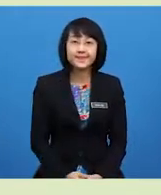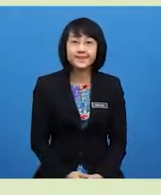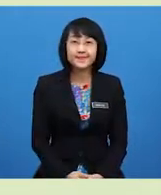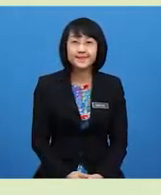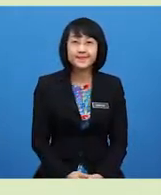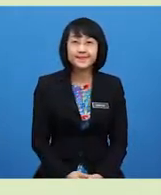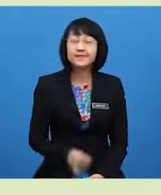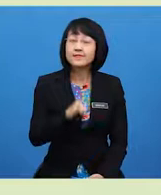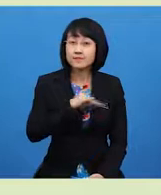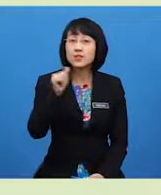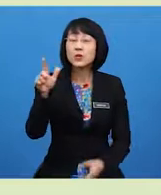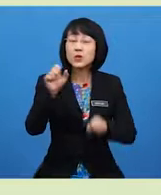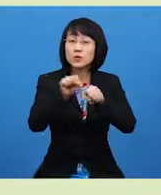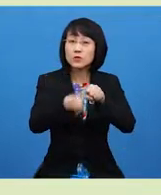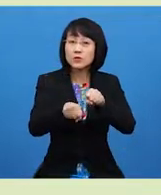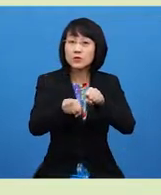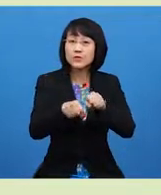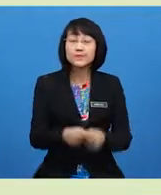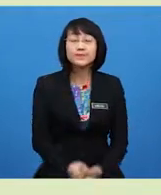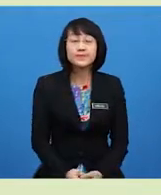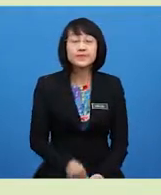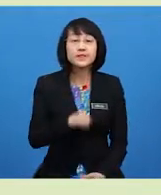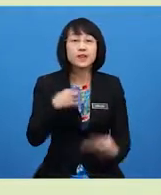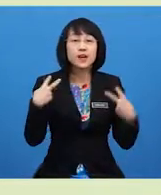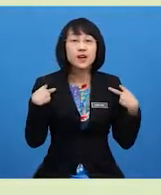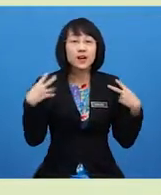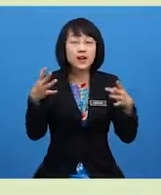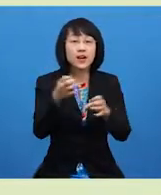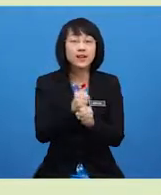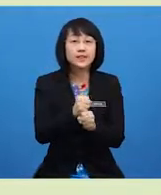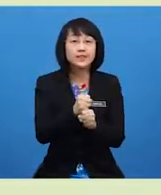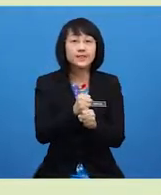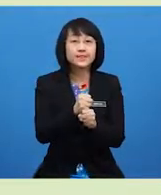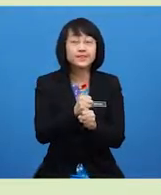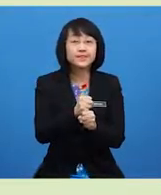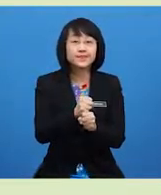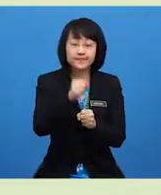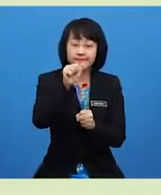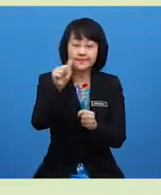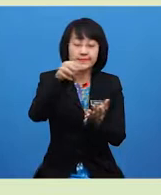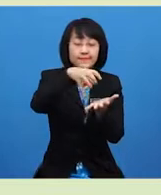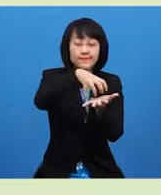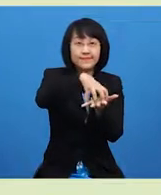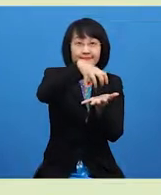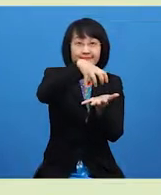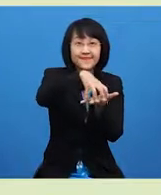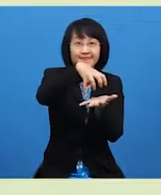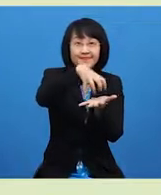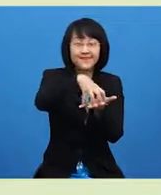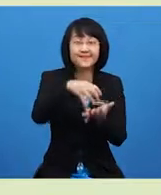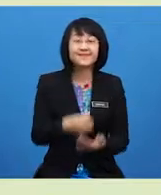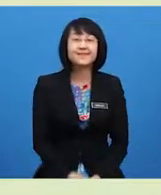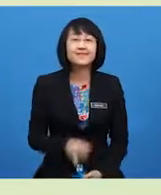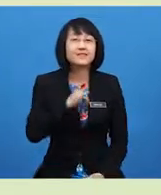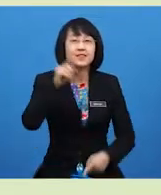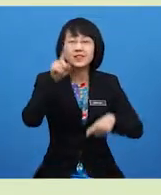I also, let's see. I've got a slice of cake. Ooh, I can't wait